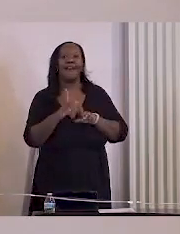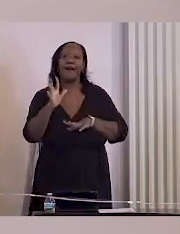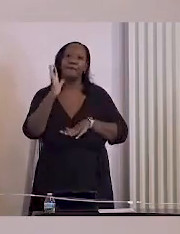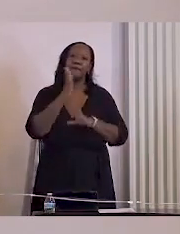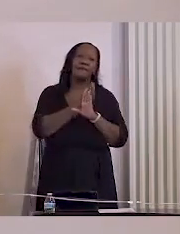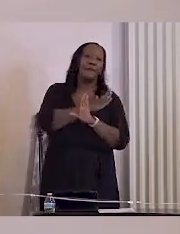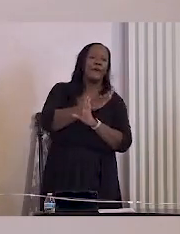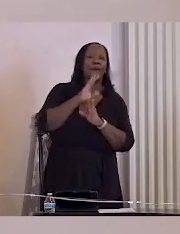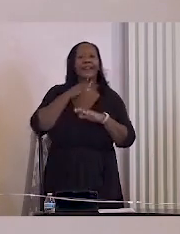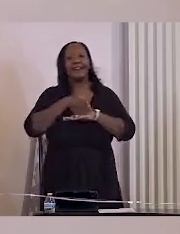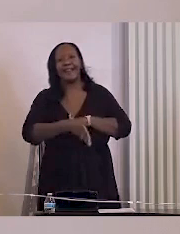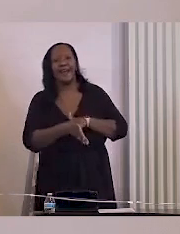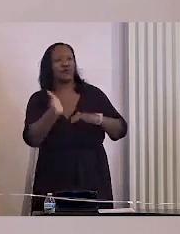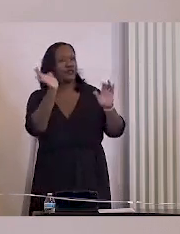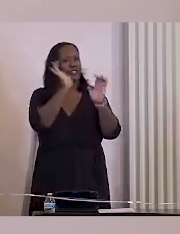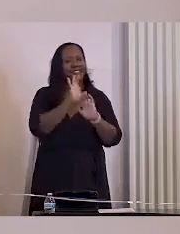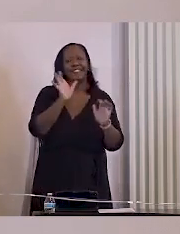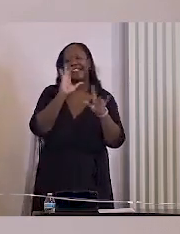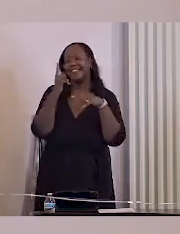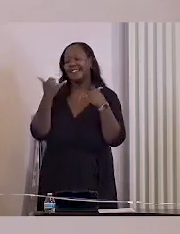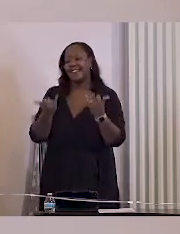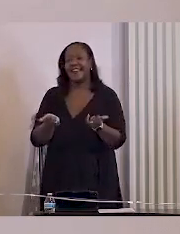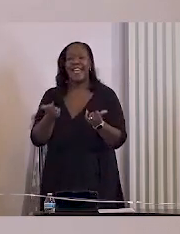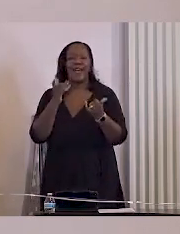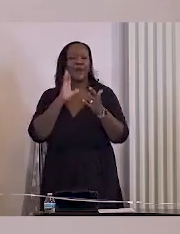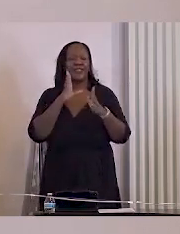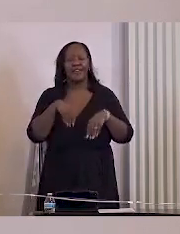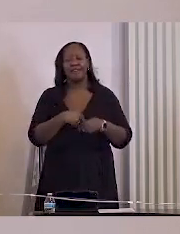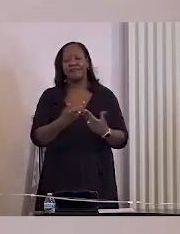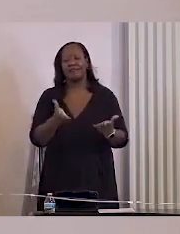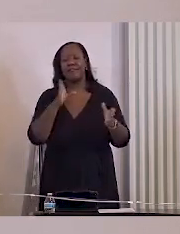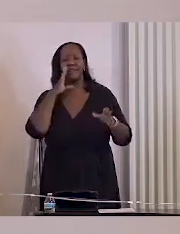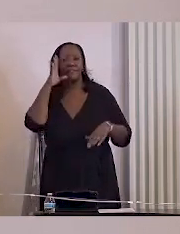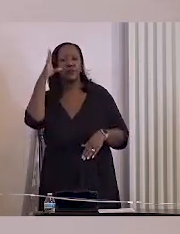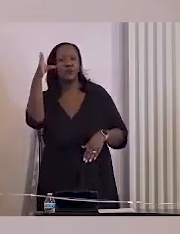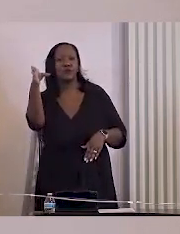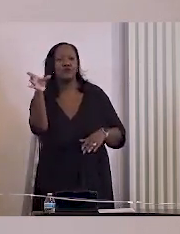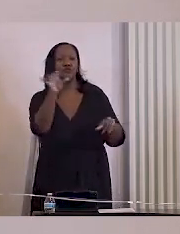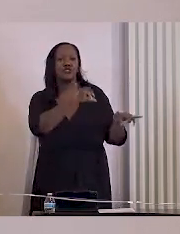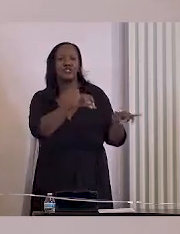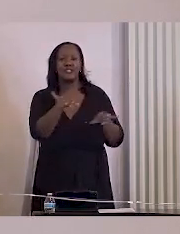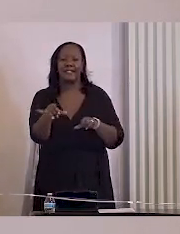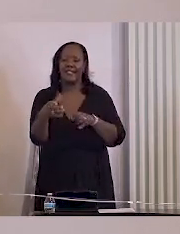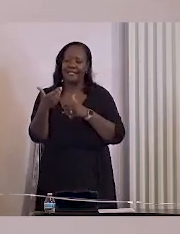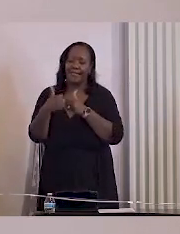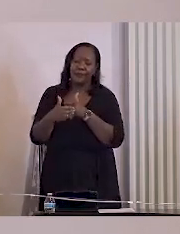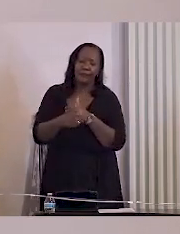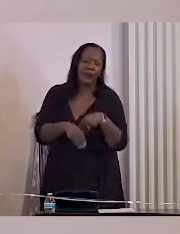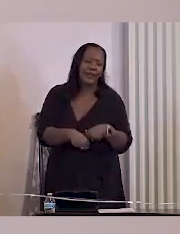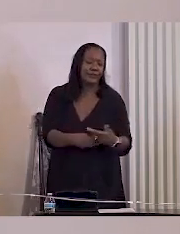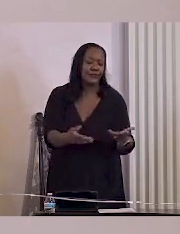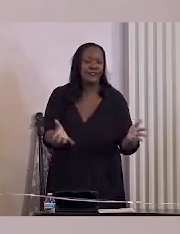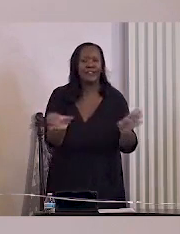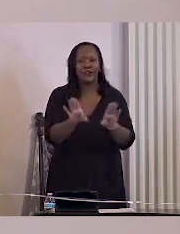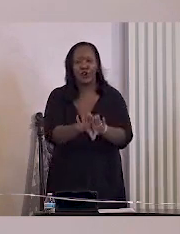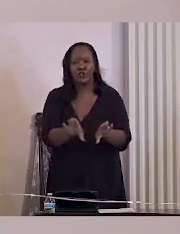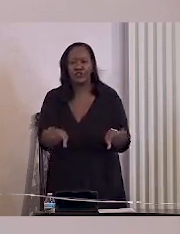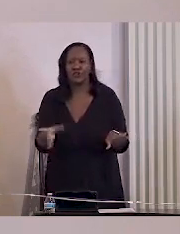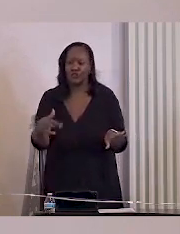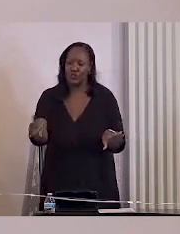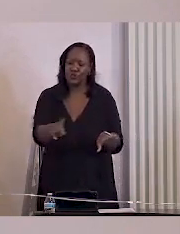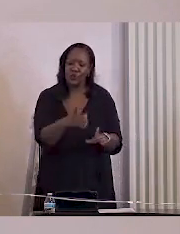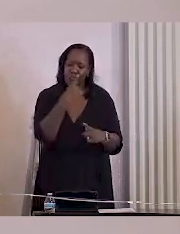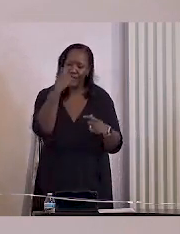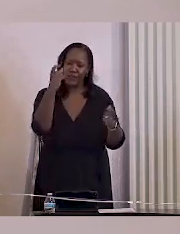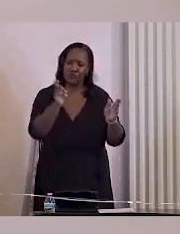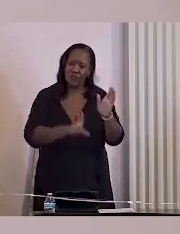and after, seeking a now that can breed futures like bread in our children's mouths, so their dreams